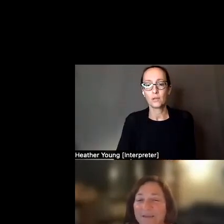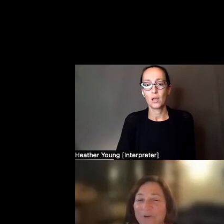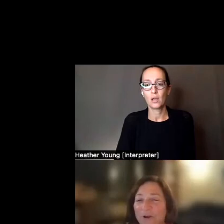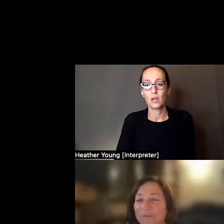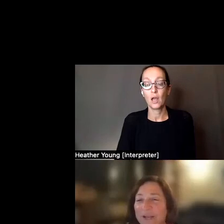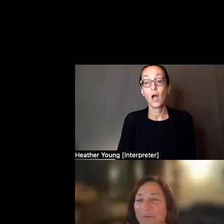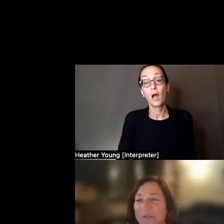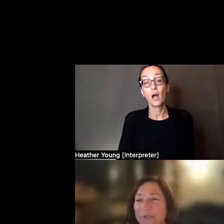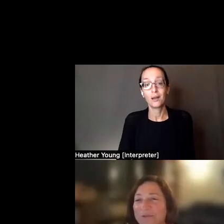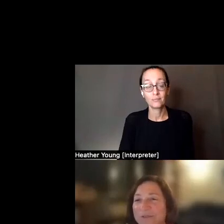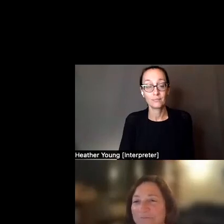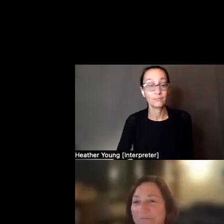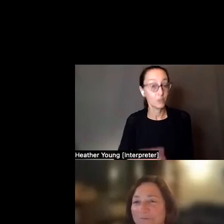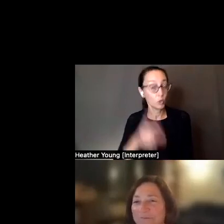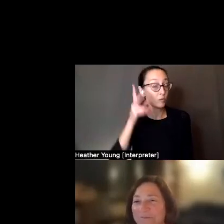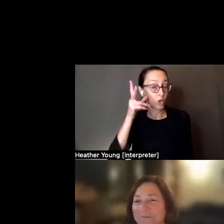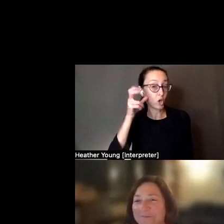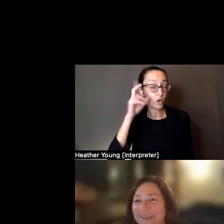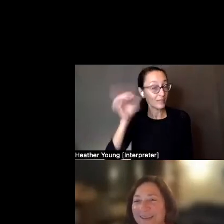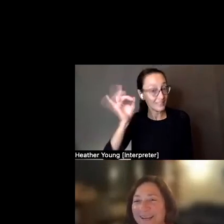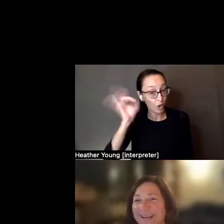Ever heard of terrible twos?